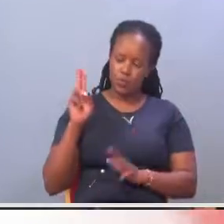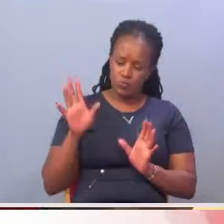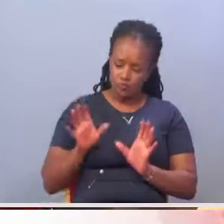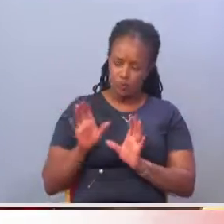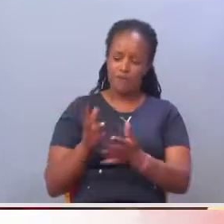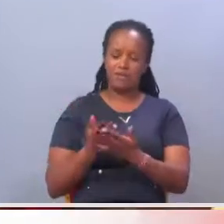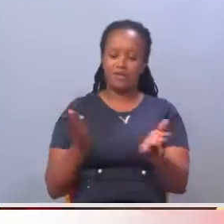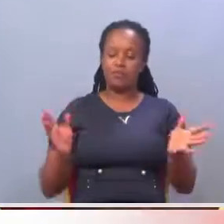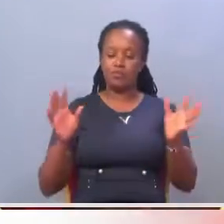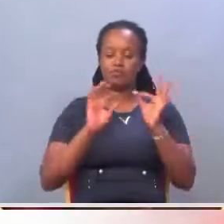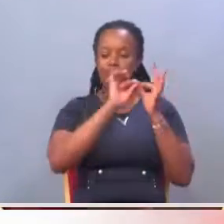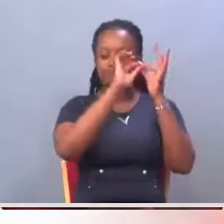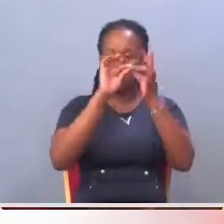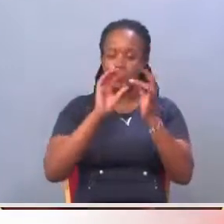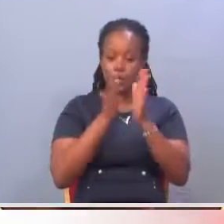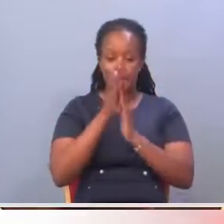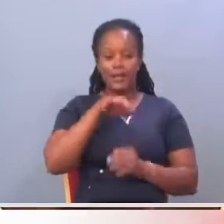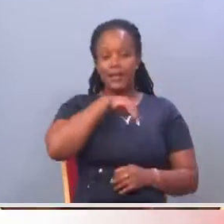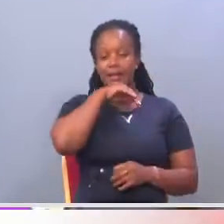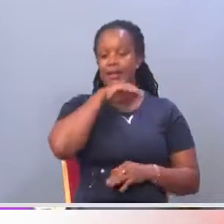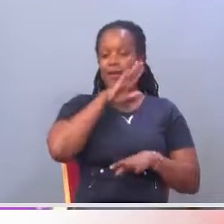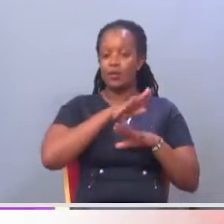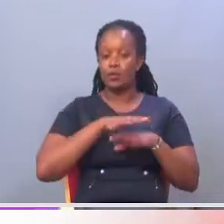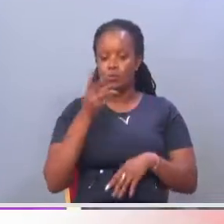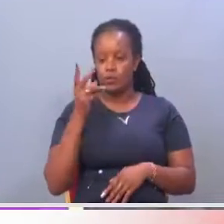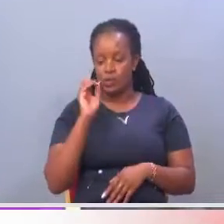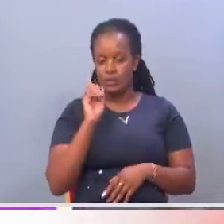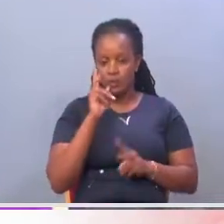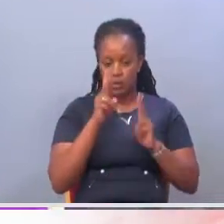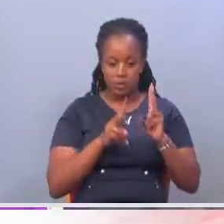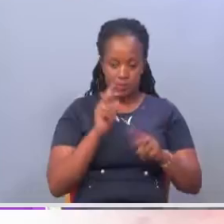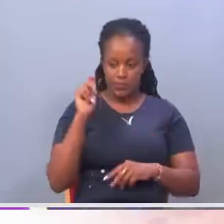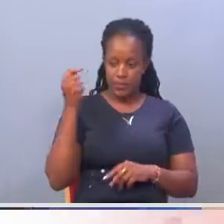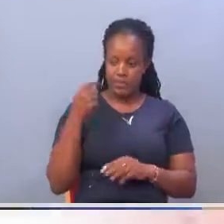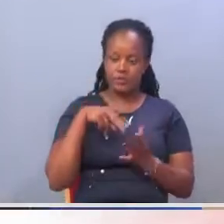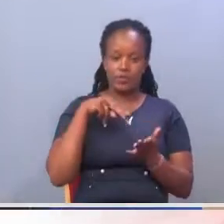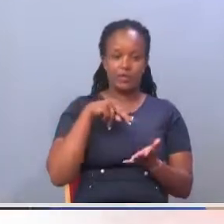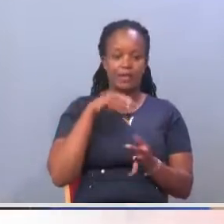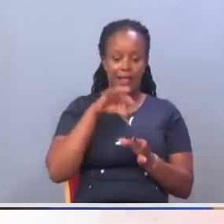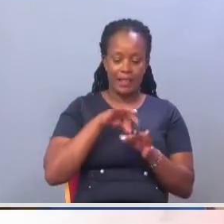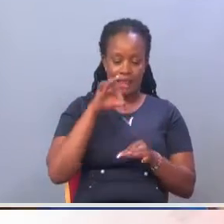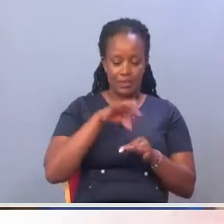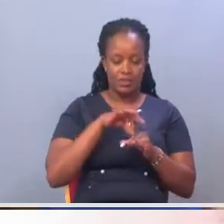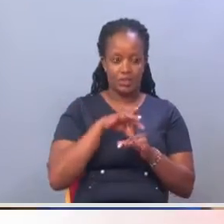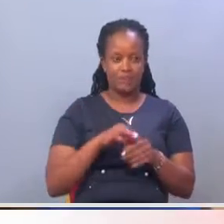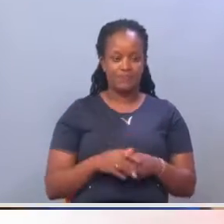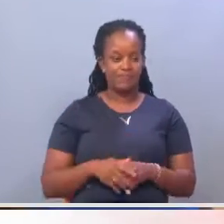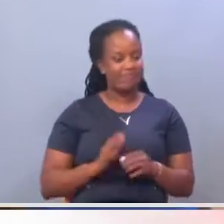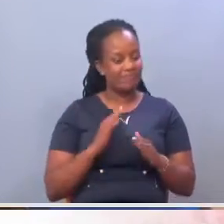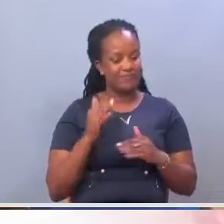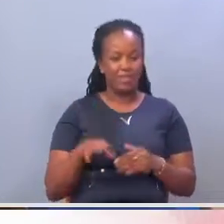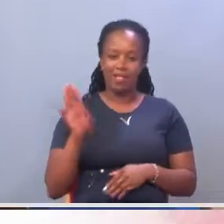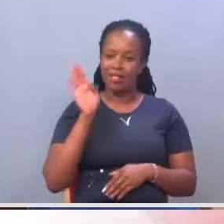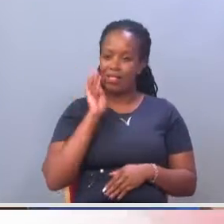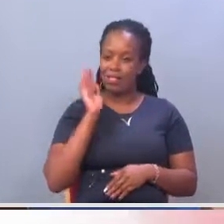hands with ODM leader Raila Odinga ahead of the 2022 presidential poll. Tuachane na porojo ya